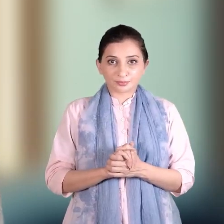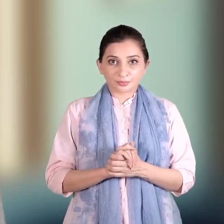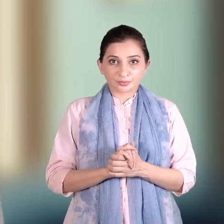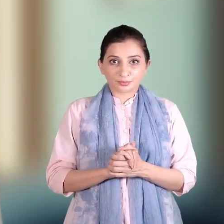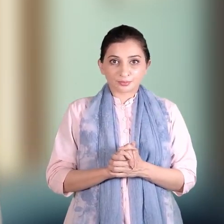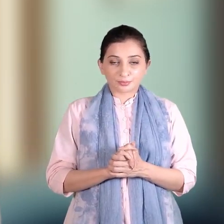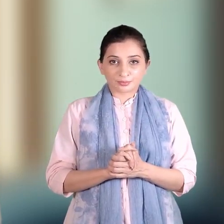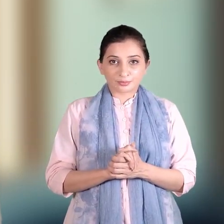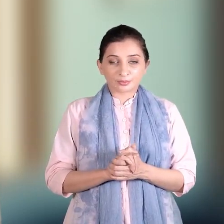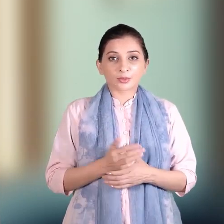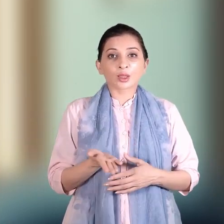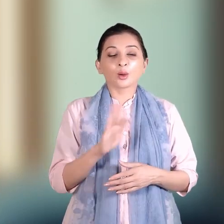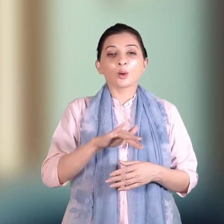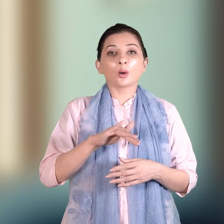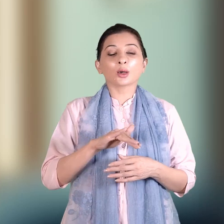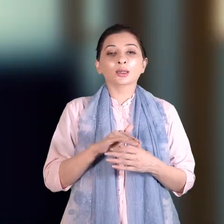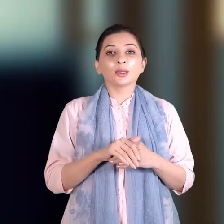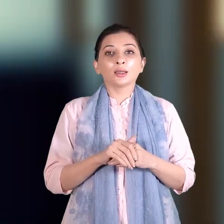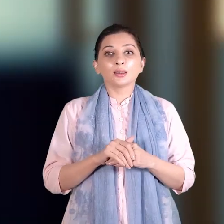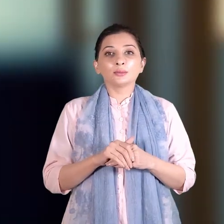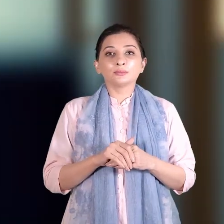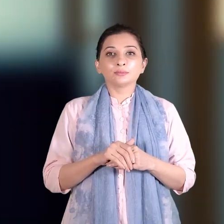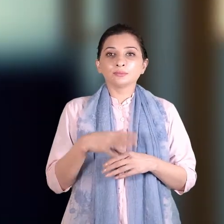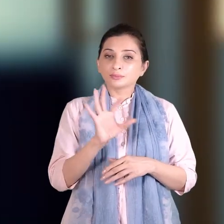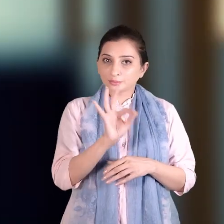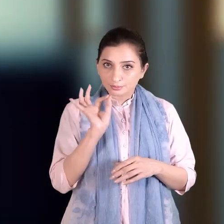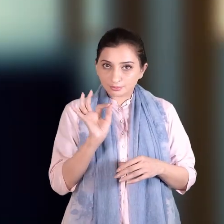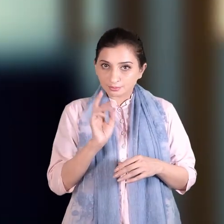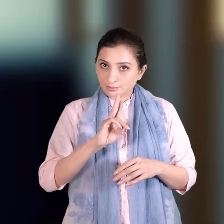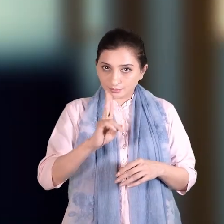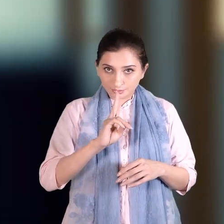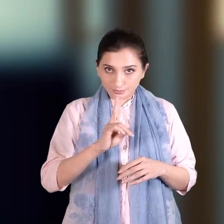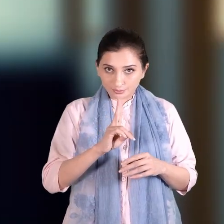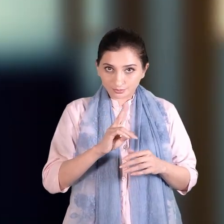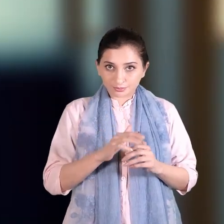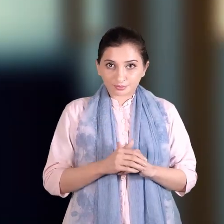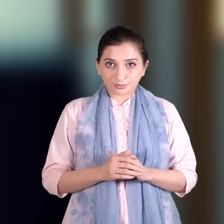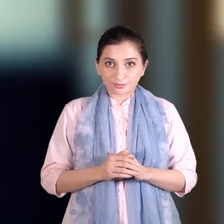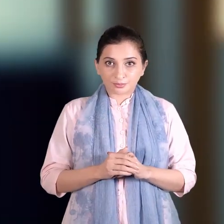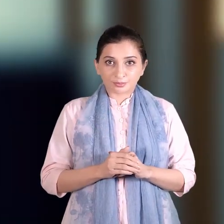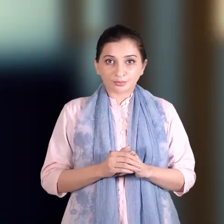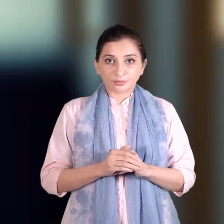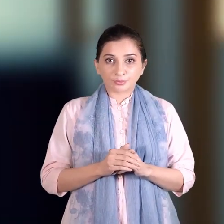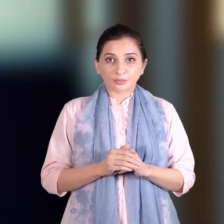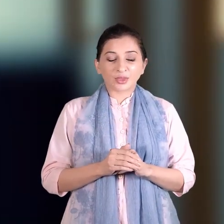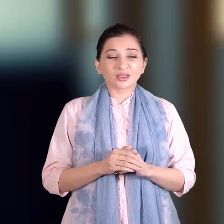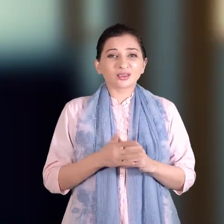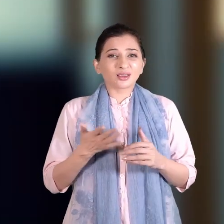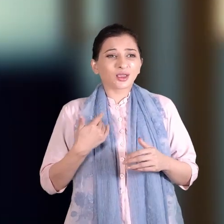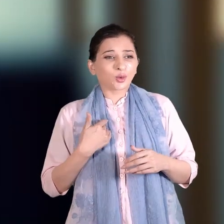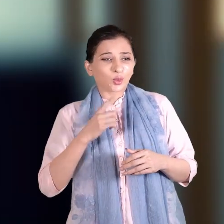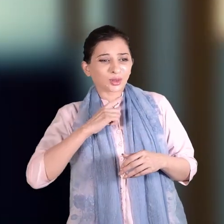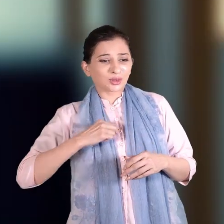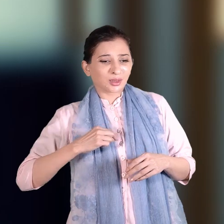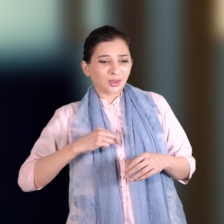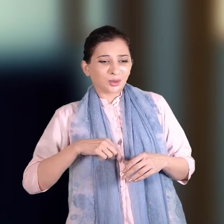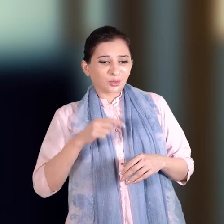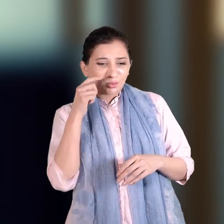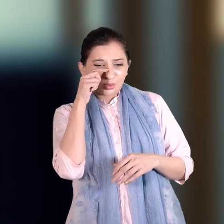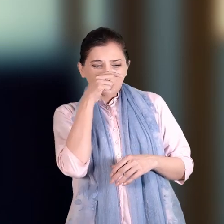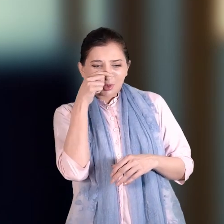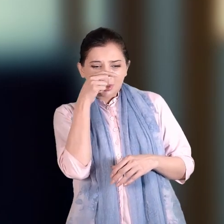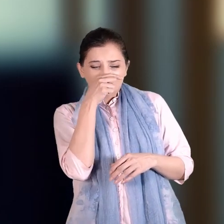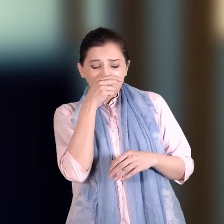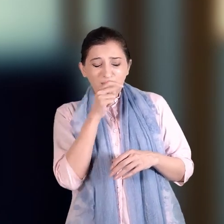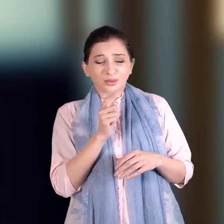life. At the end, I also want to especially mention that there's a lot of guilt and